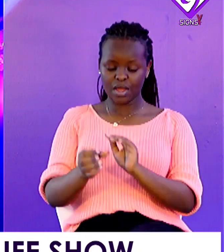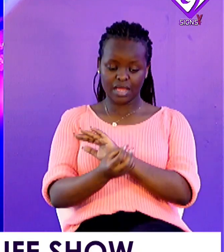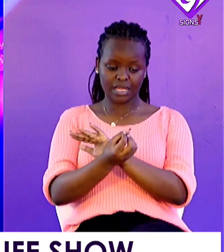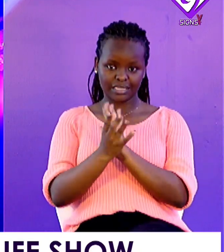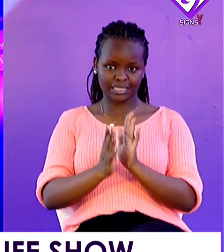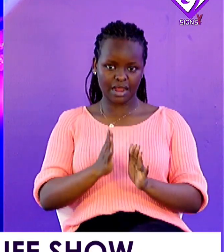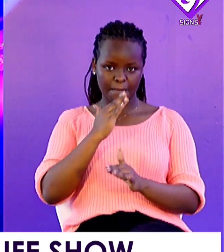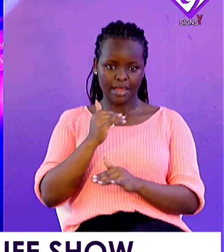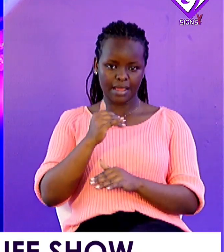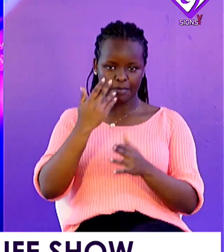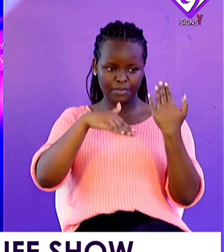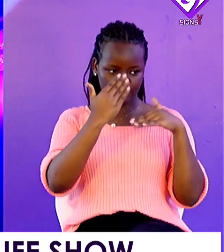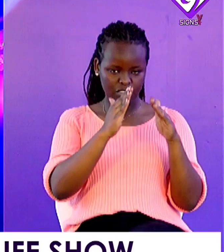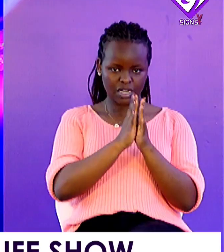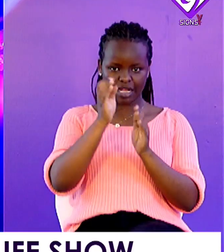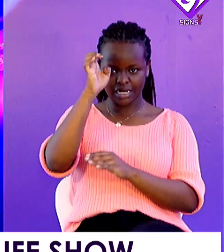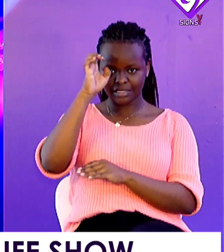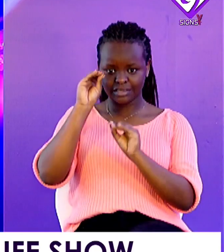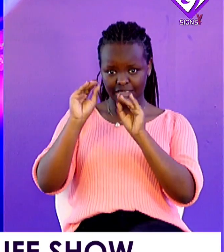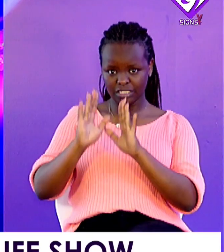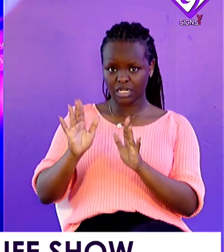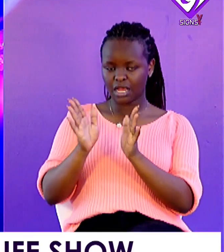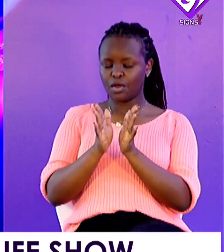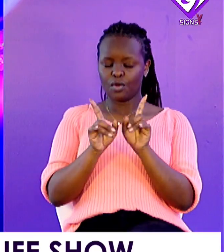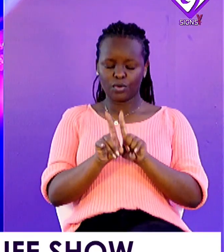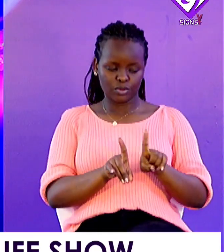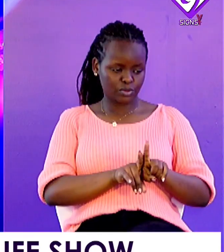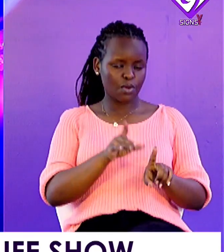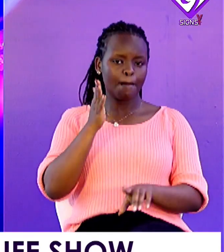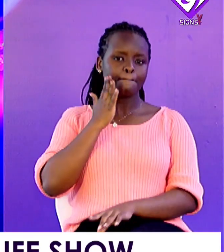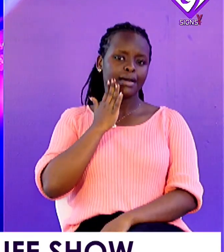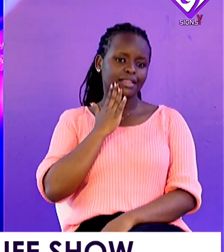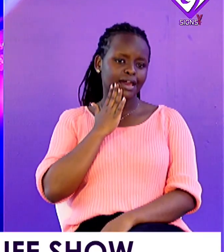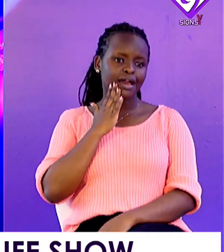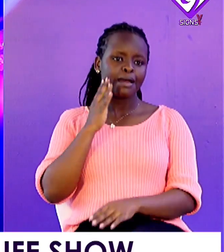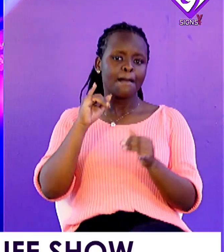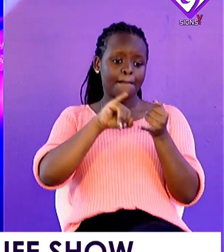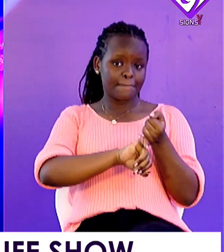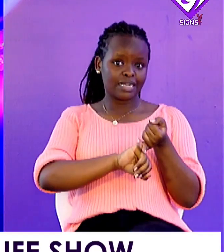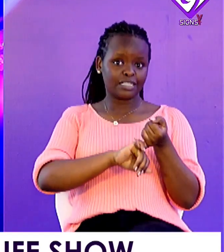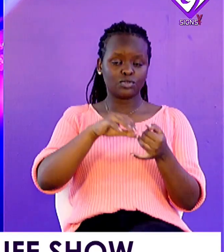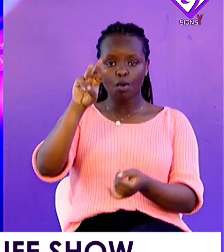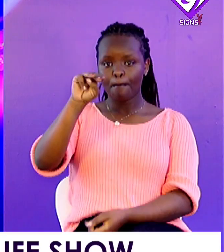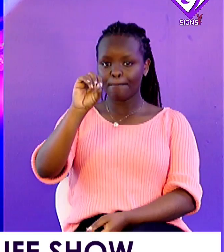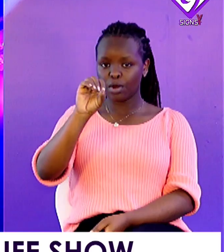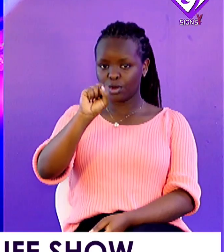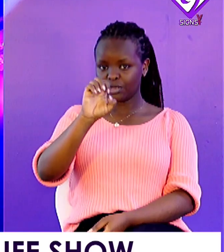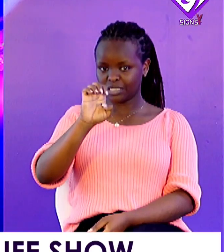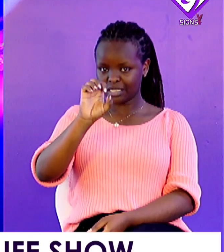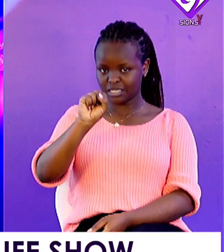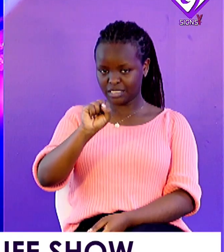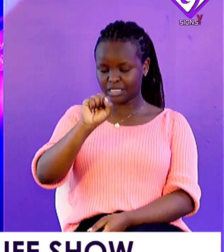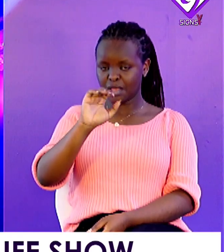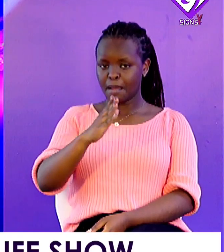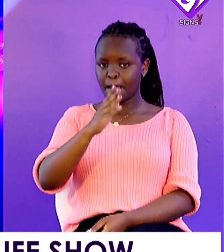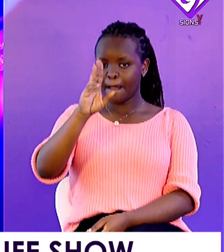an educator. And I'm a mother, married to Moses Bolo, and a mother of young